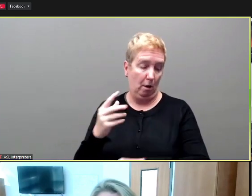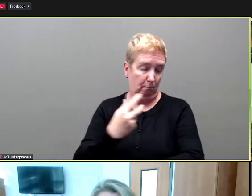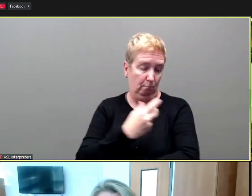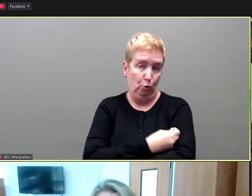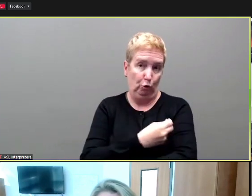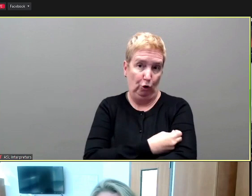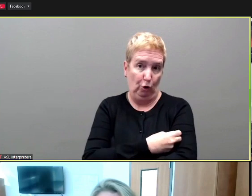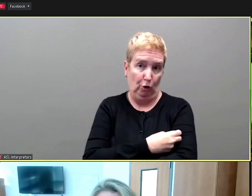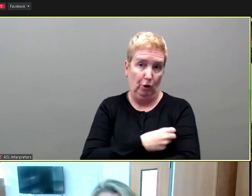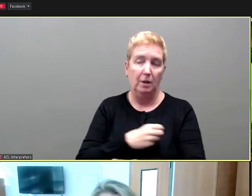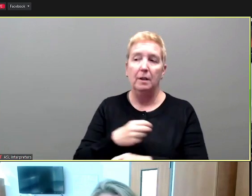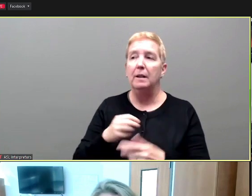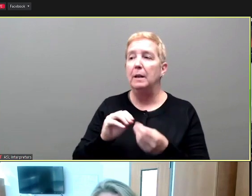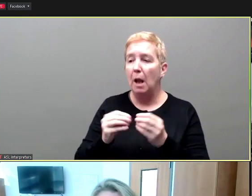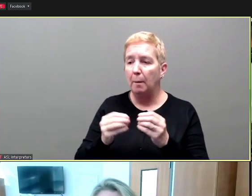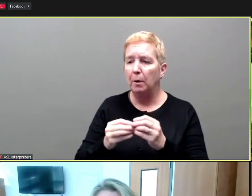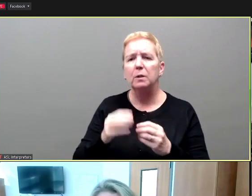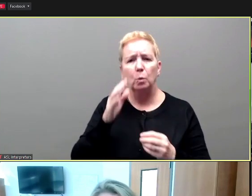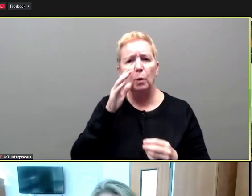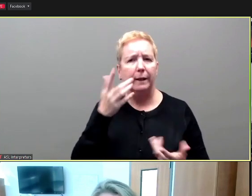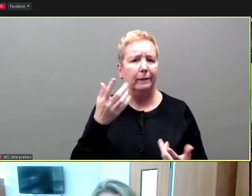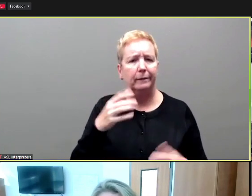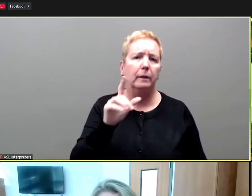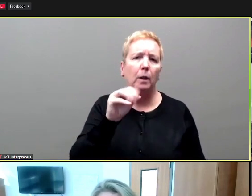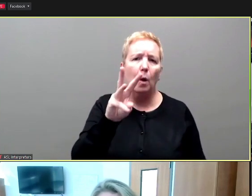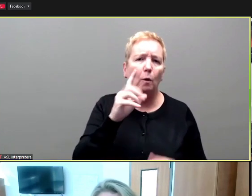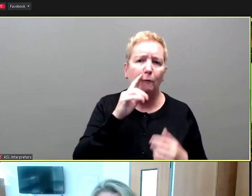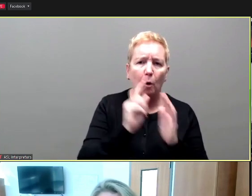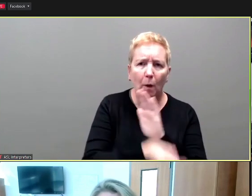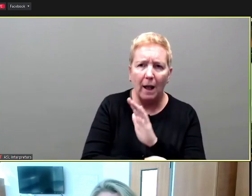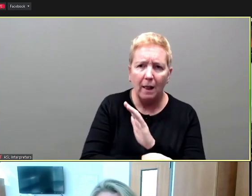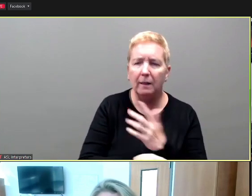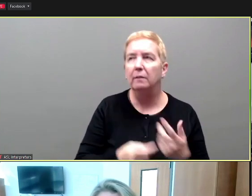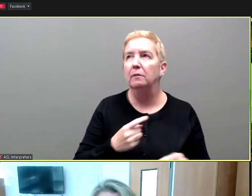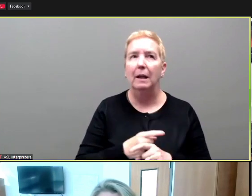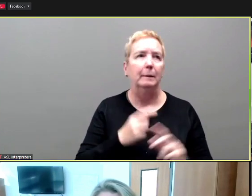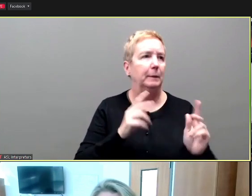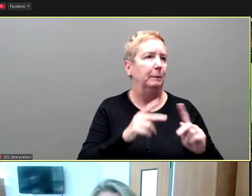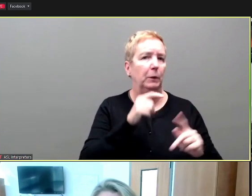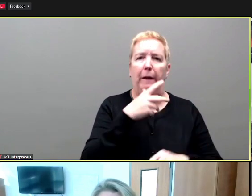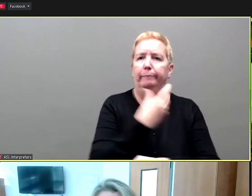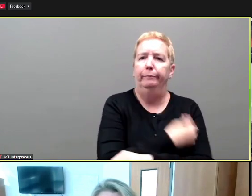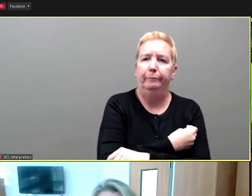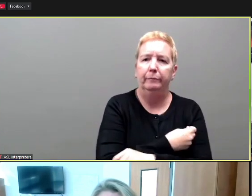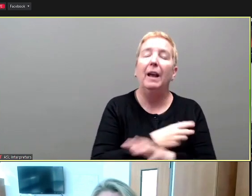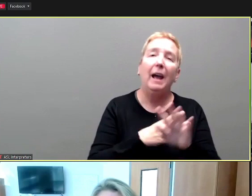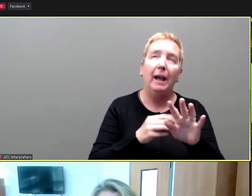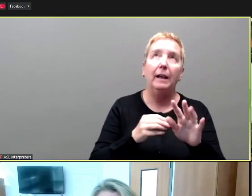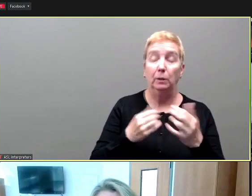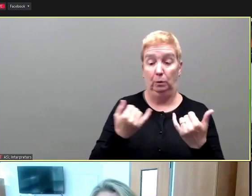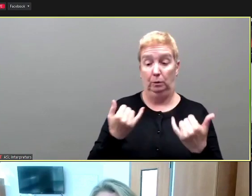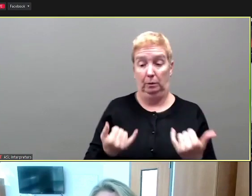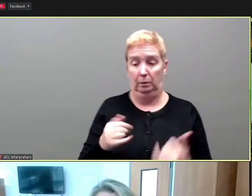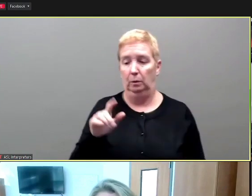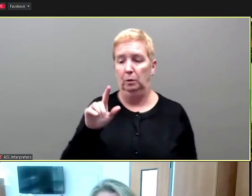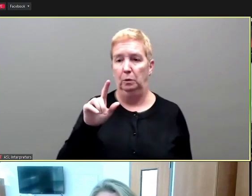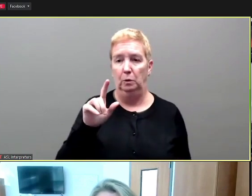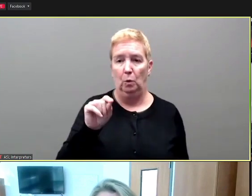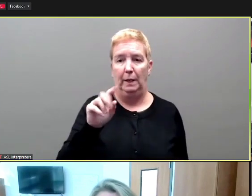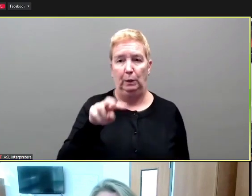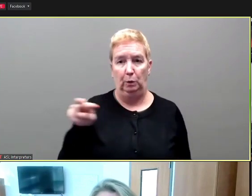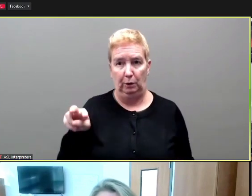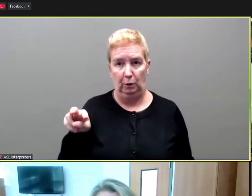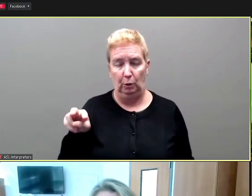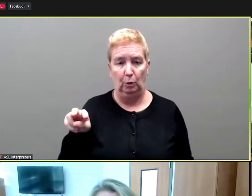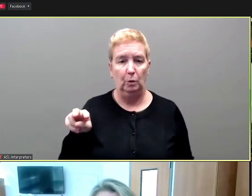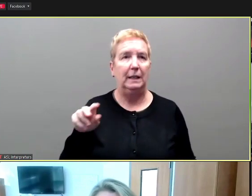low. And along those lines, obviously we're in a different point here in 2022. I think when you just sort of broadly look